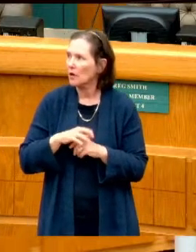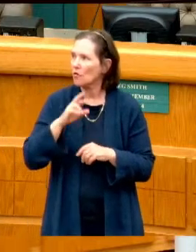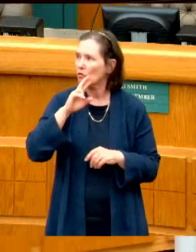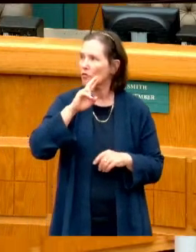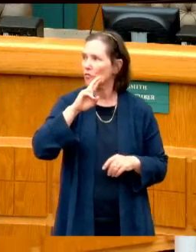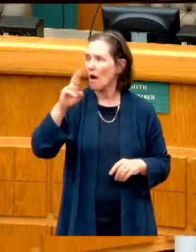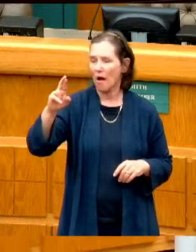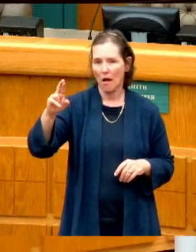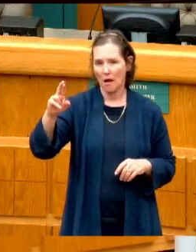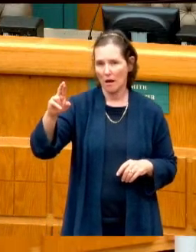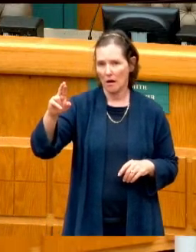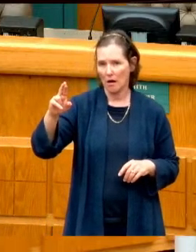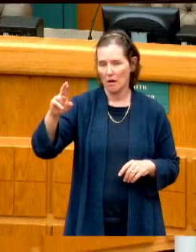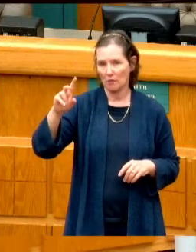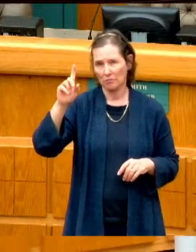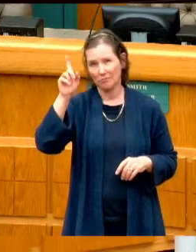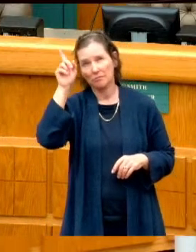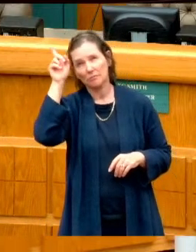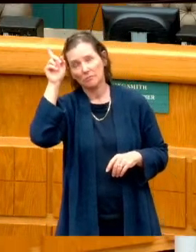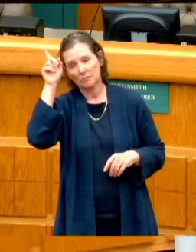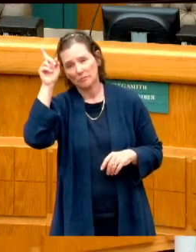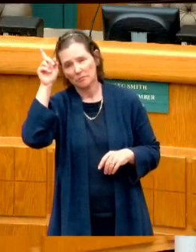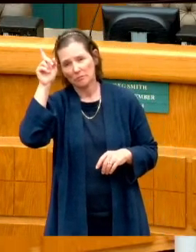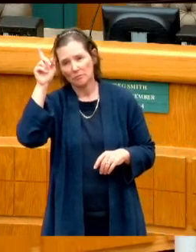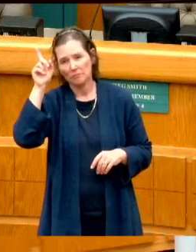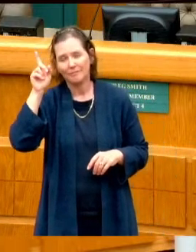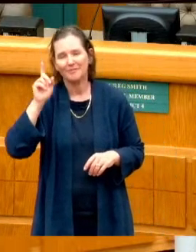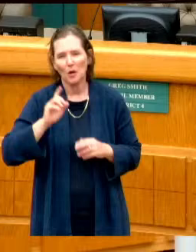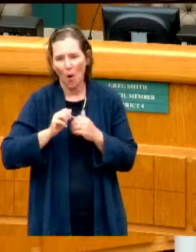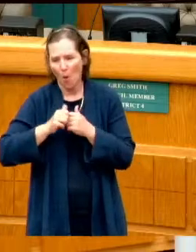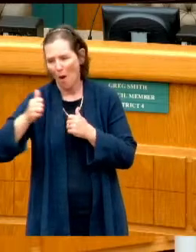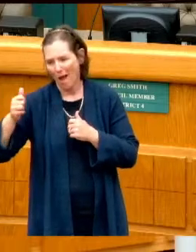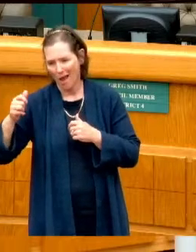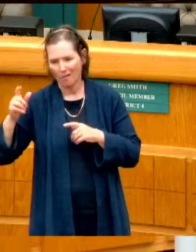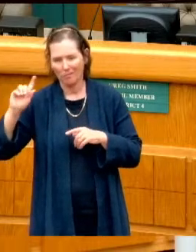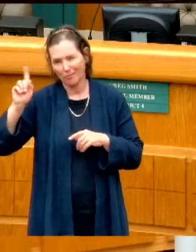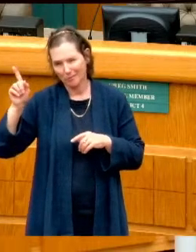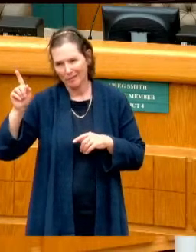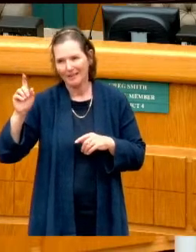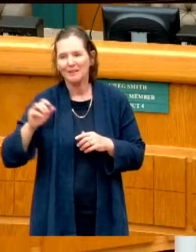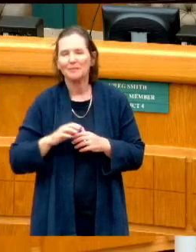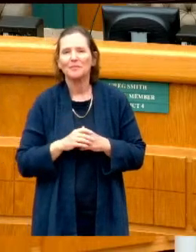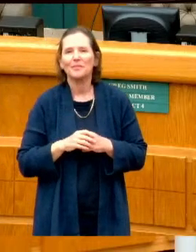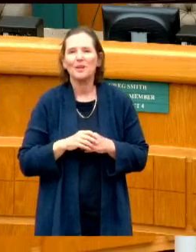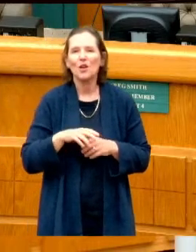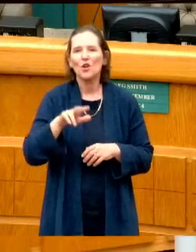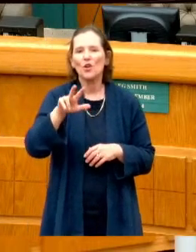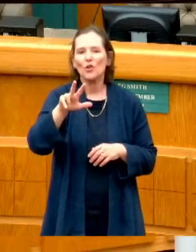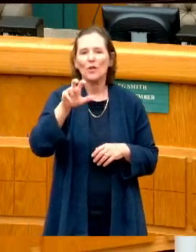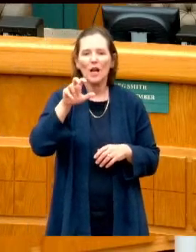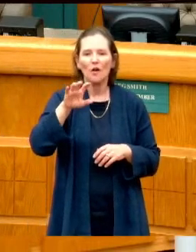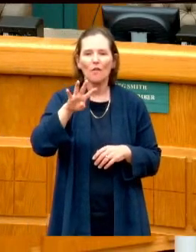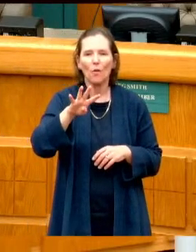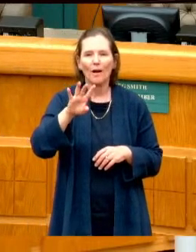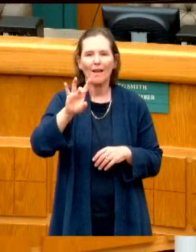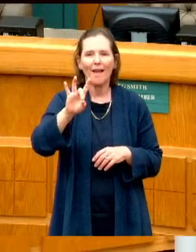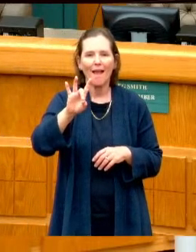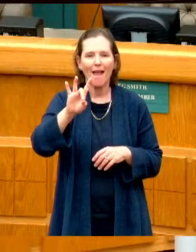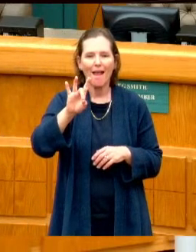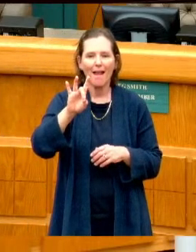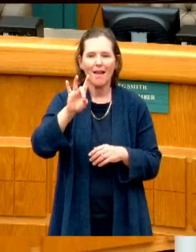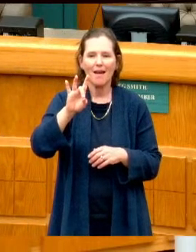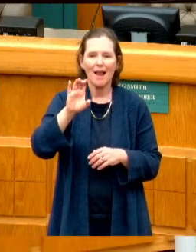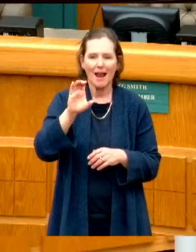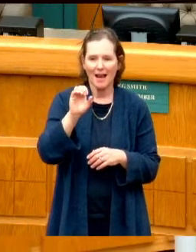of the slide, or the furthest from me, I guess, I know you guys are in reverse, 348 cases for that first